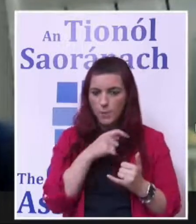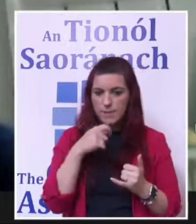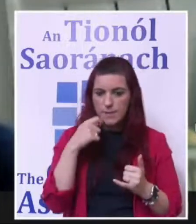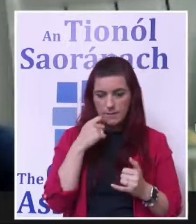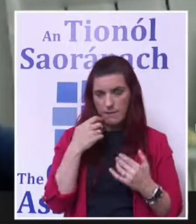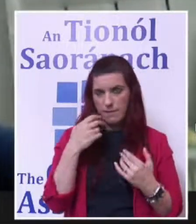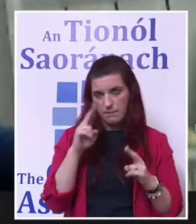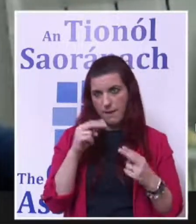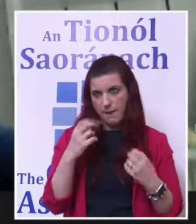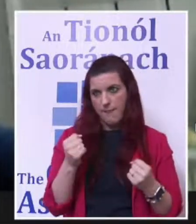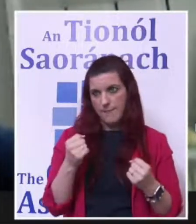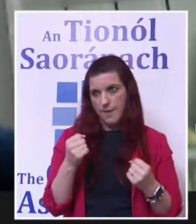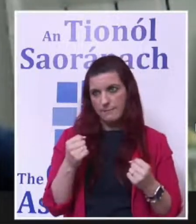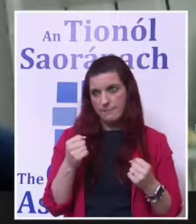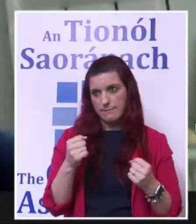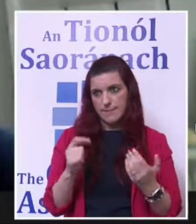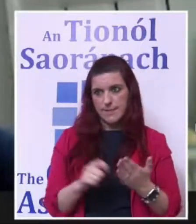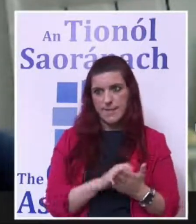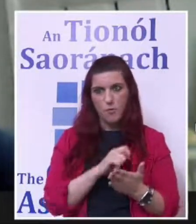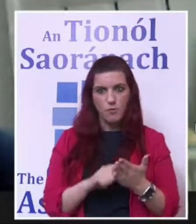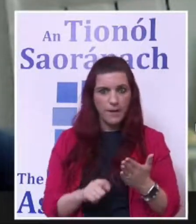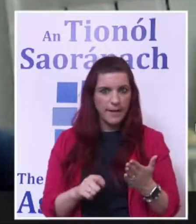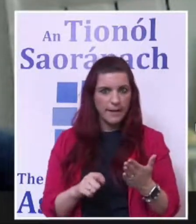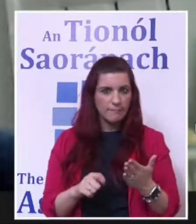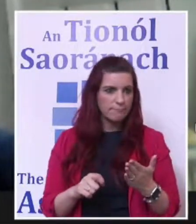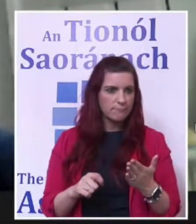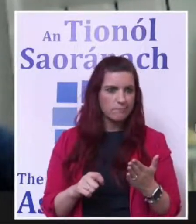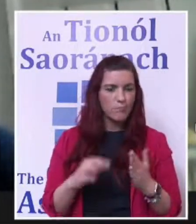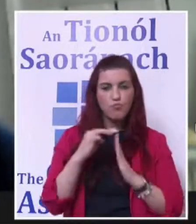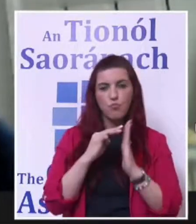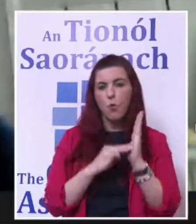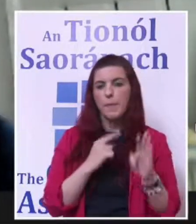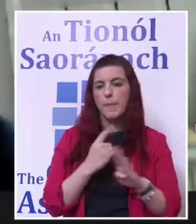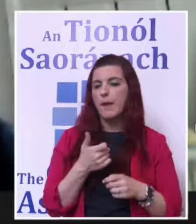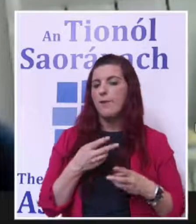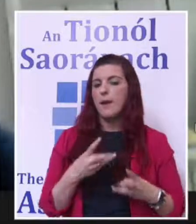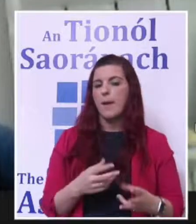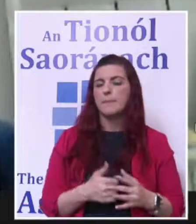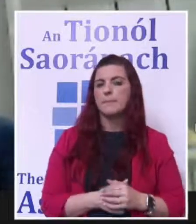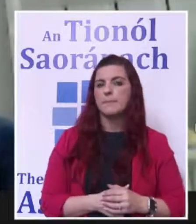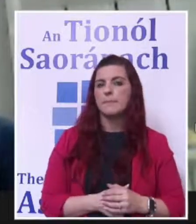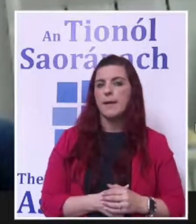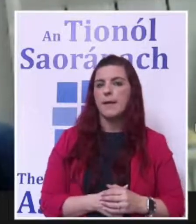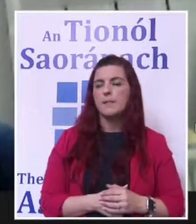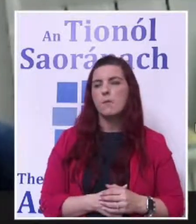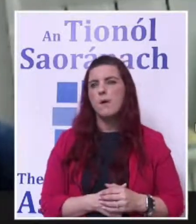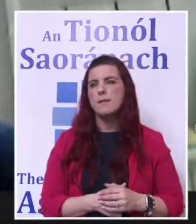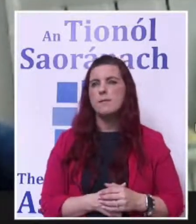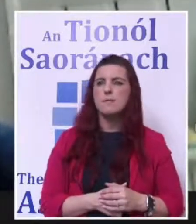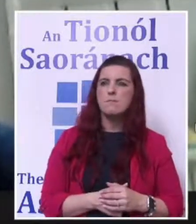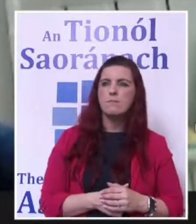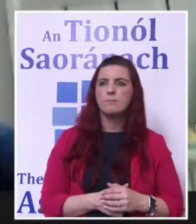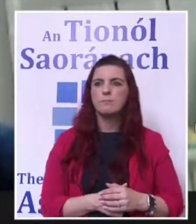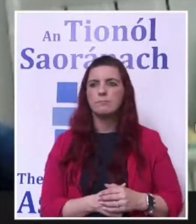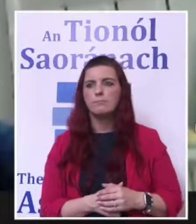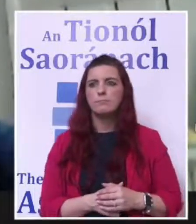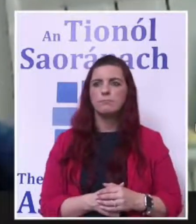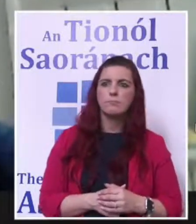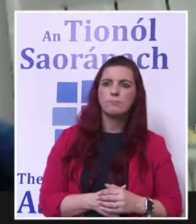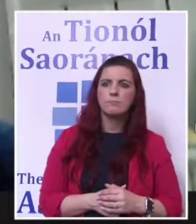democratic platform anyway, in the absence of a direct election into the regional